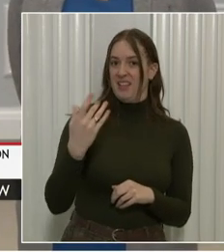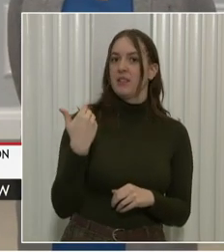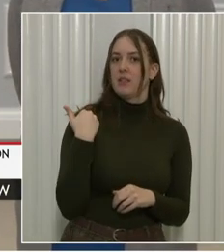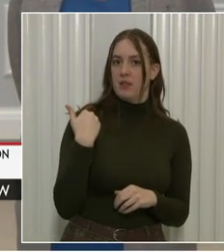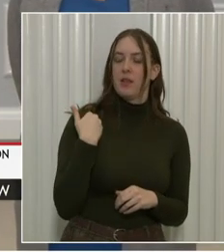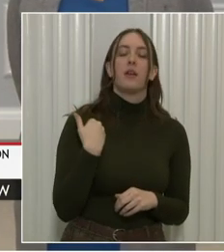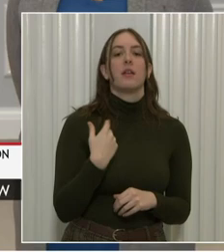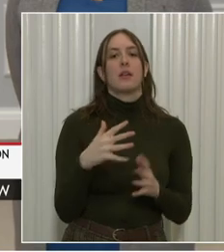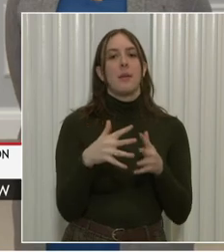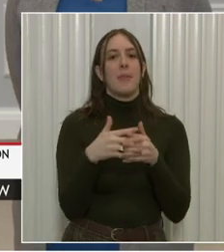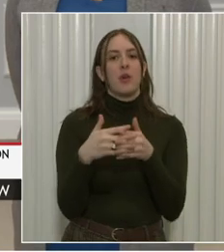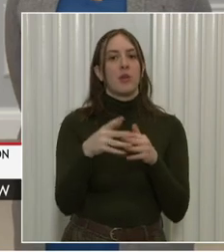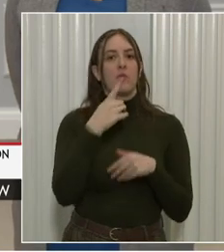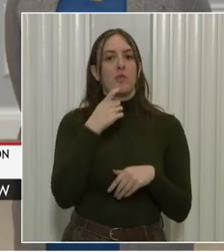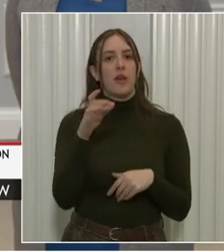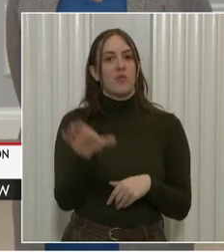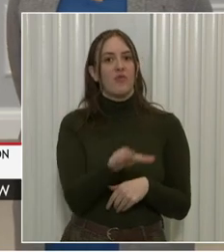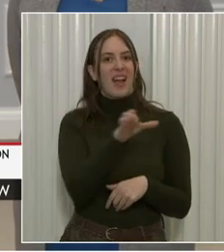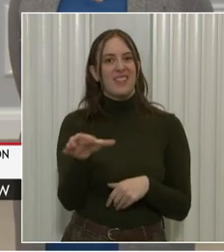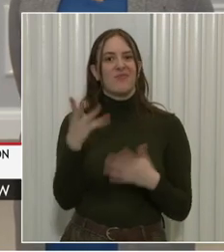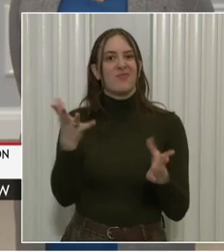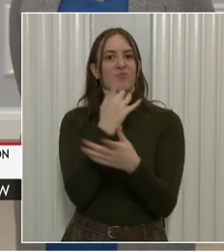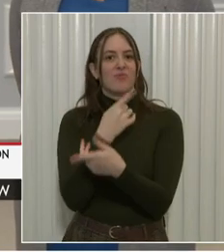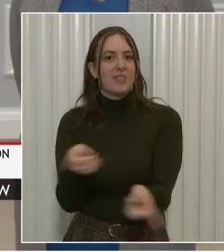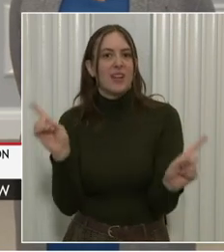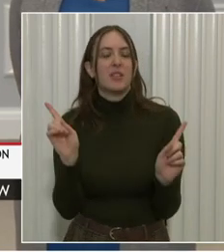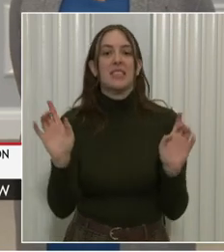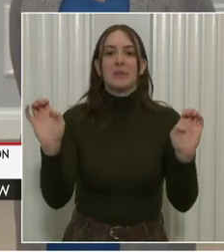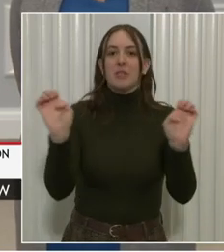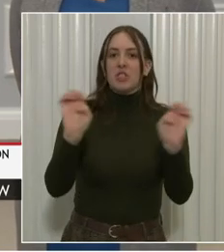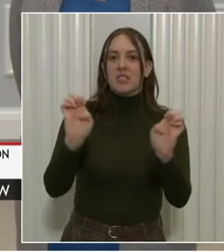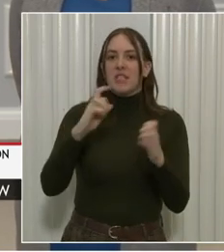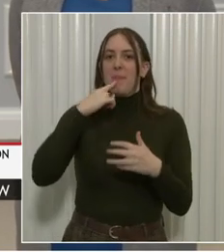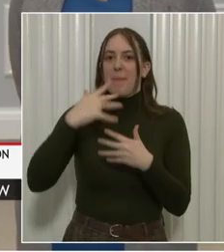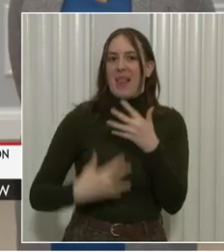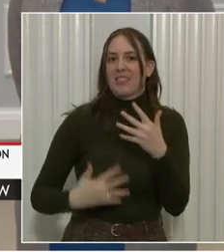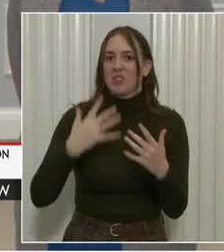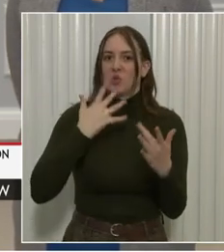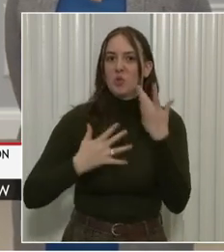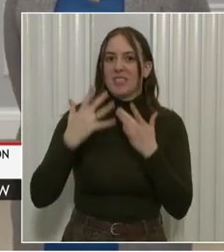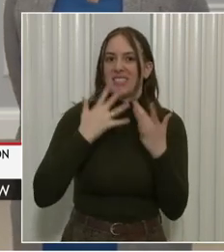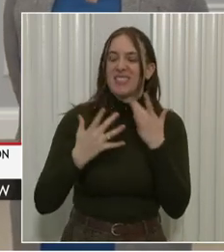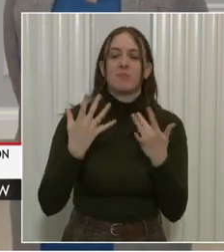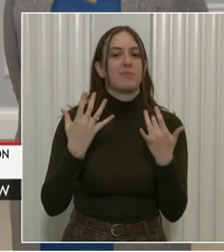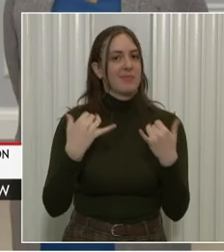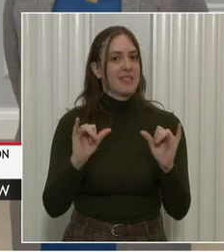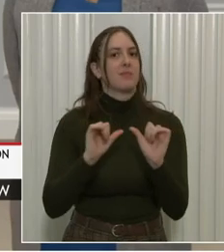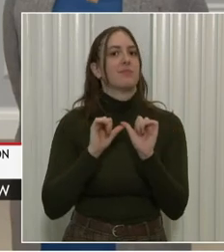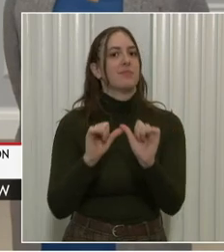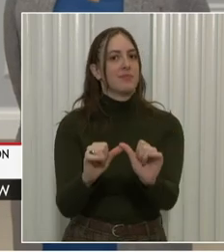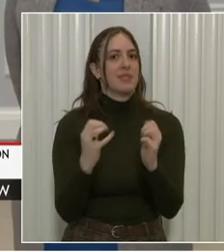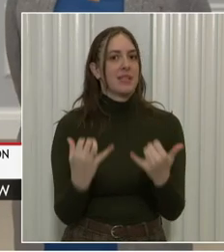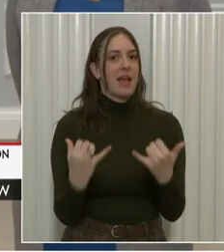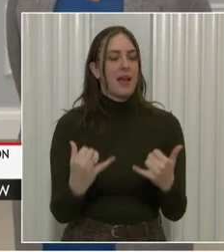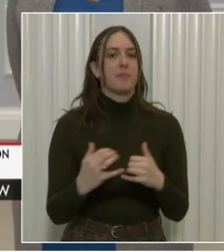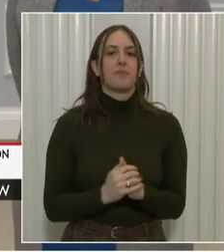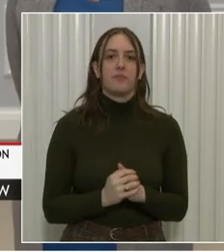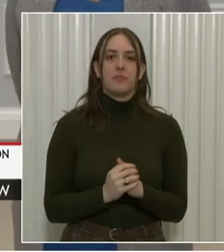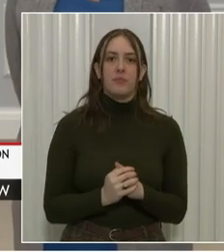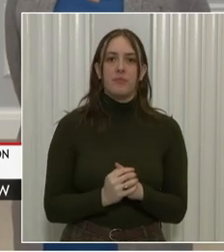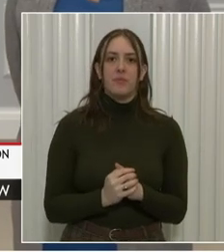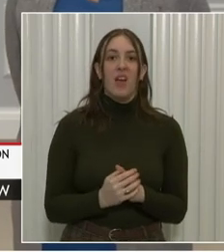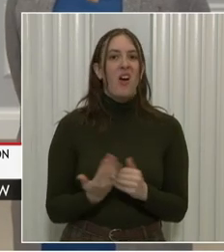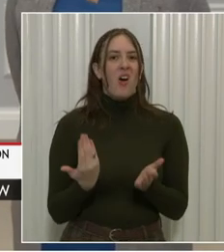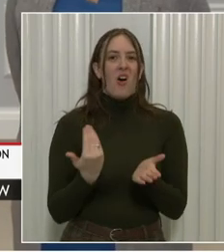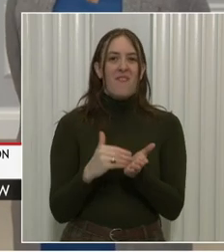Cross announced an emergency blood shortage, and that persists today. During the new year, it's